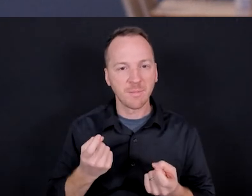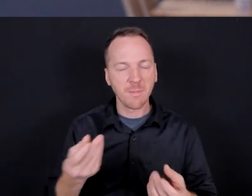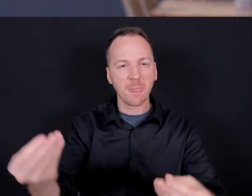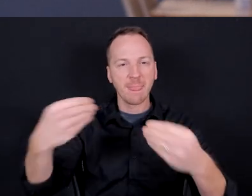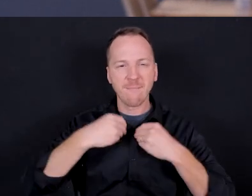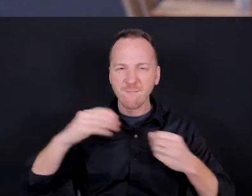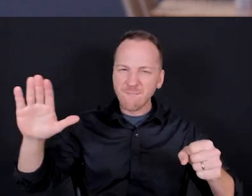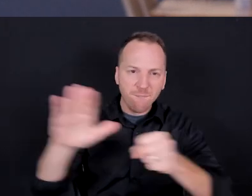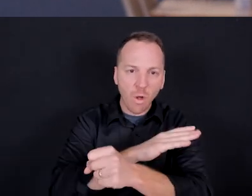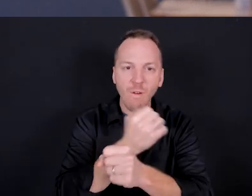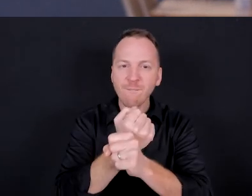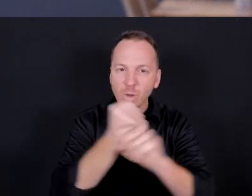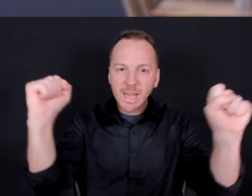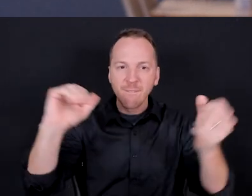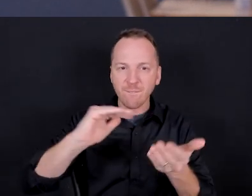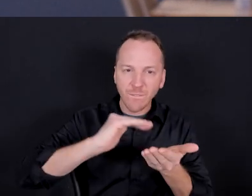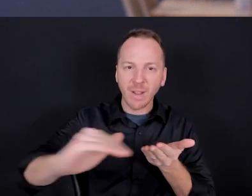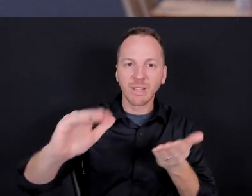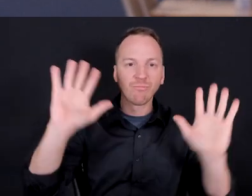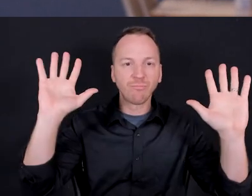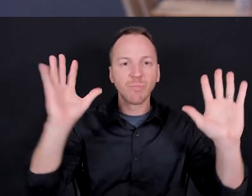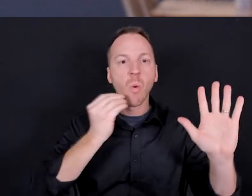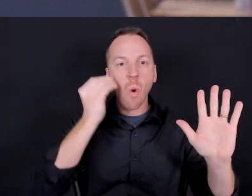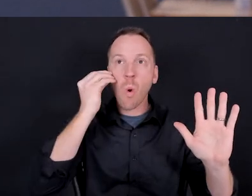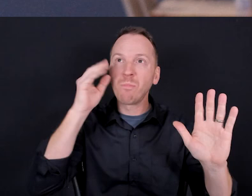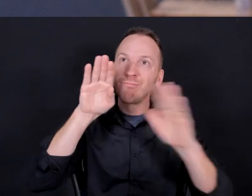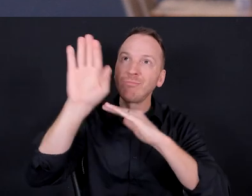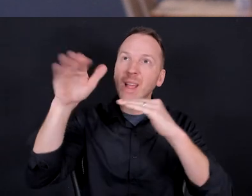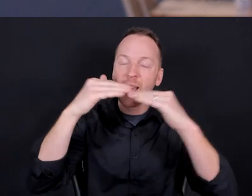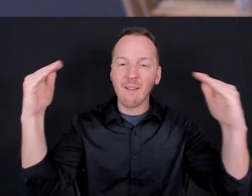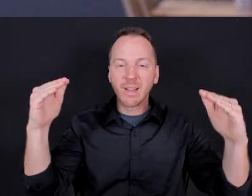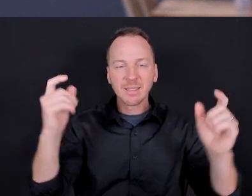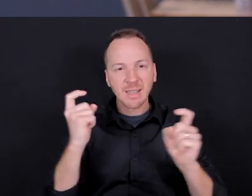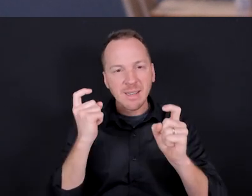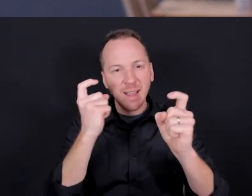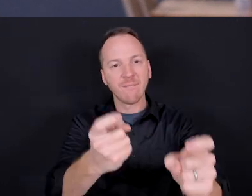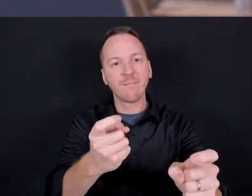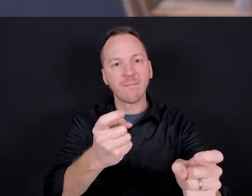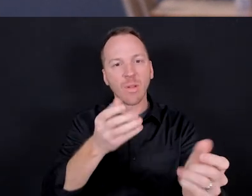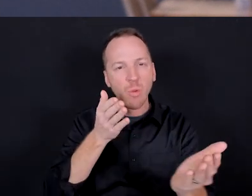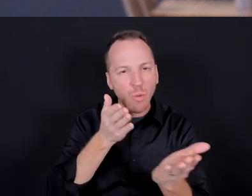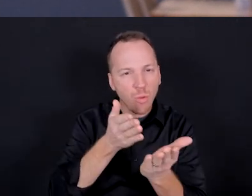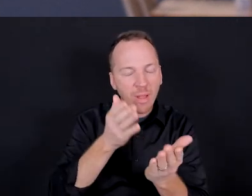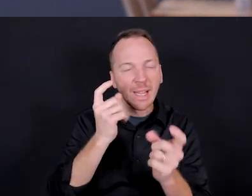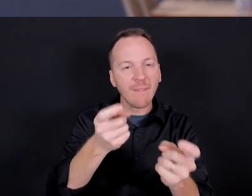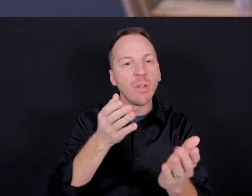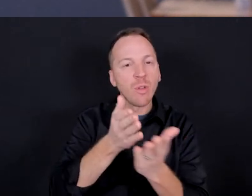full and free forgiveness and a home in heaven as a gift by grace through faith.